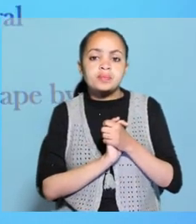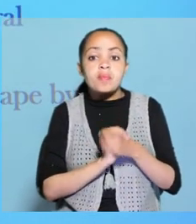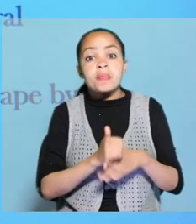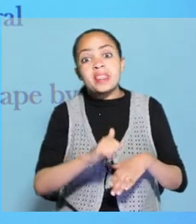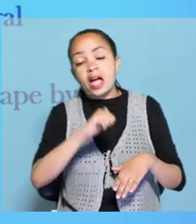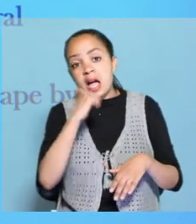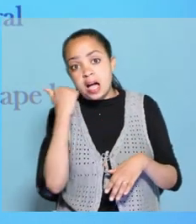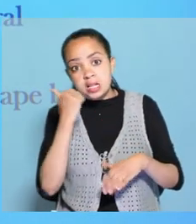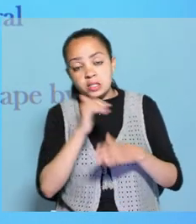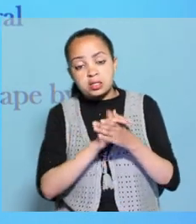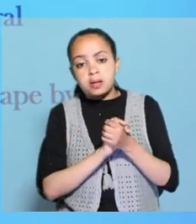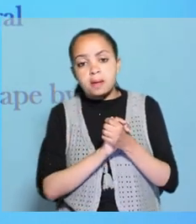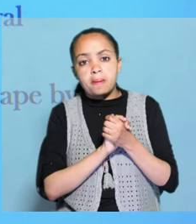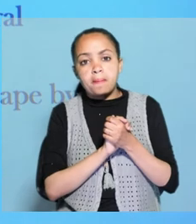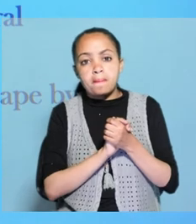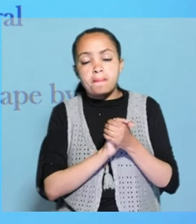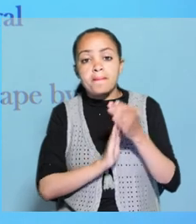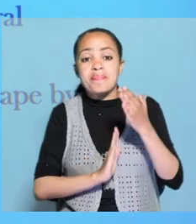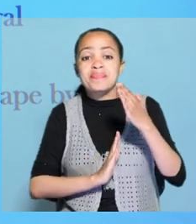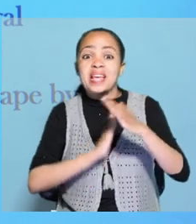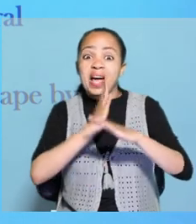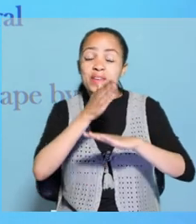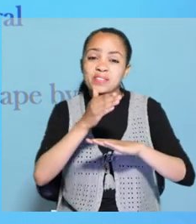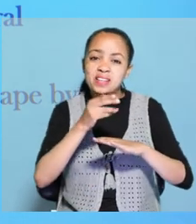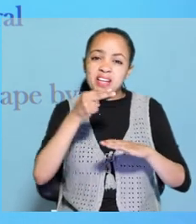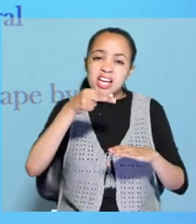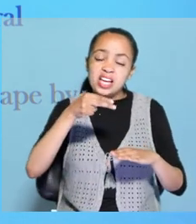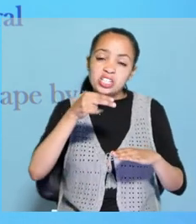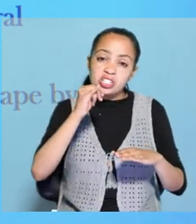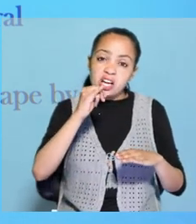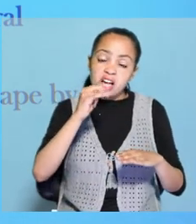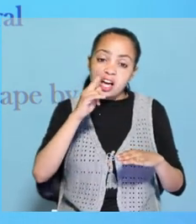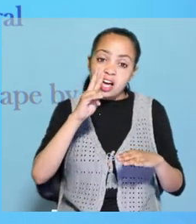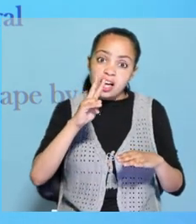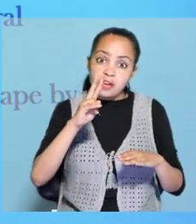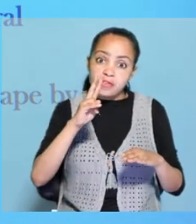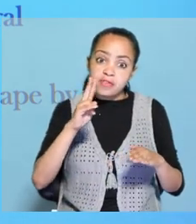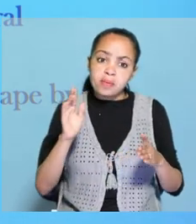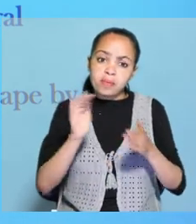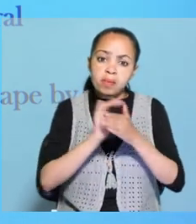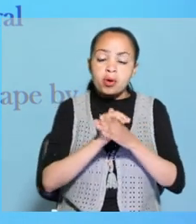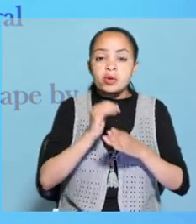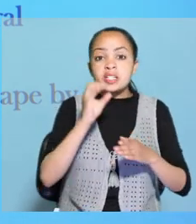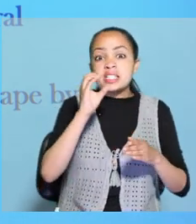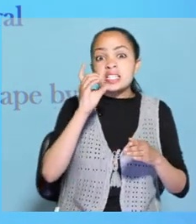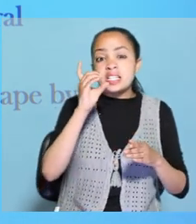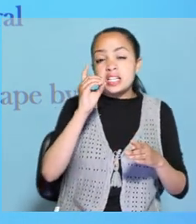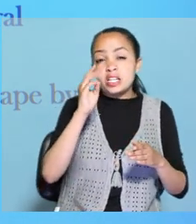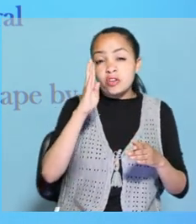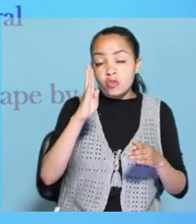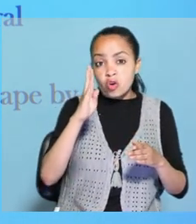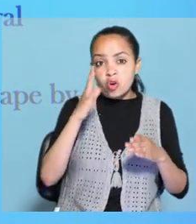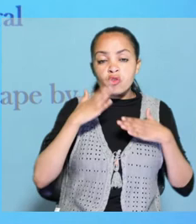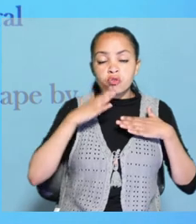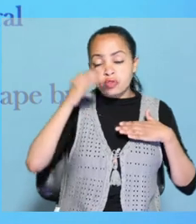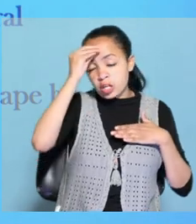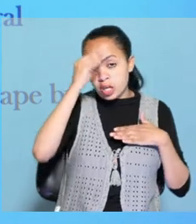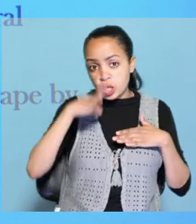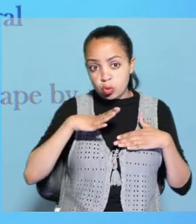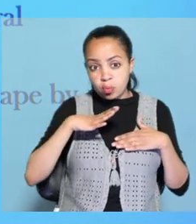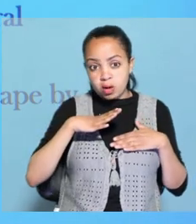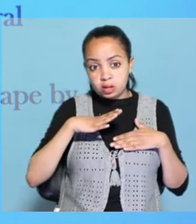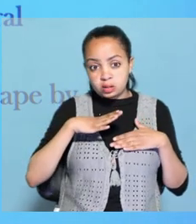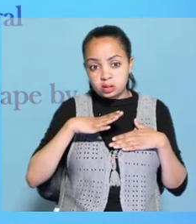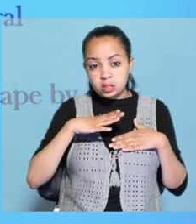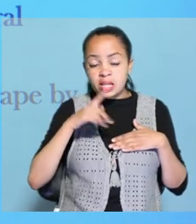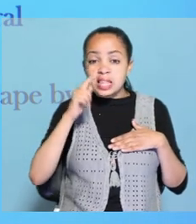and after HIV bounds to that of a CD4 receptor of human being